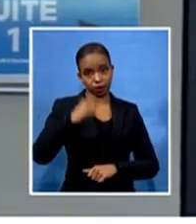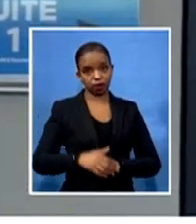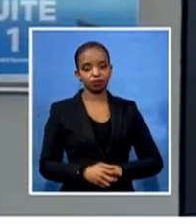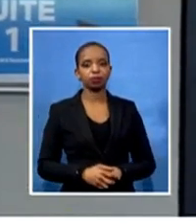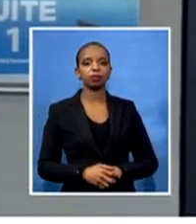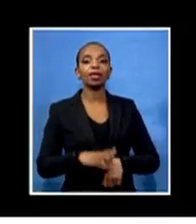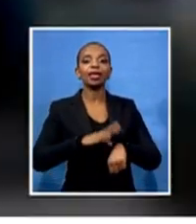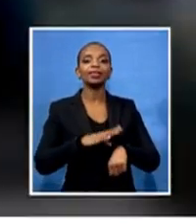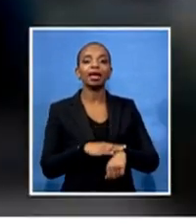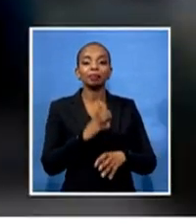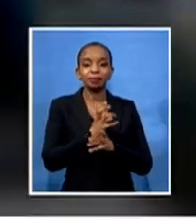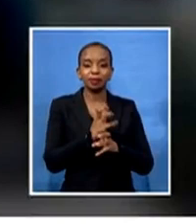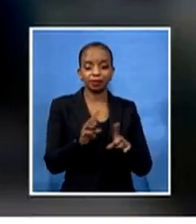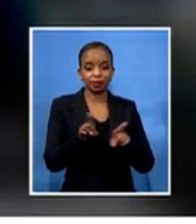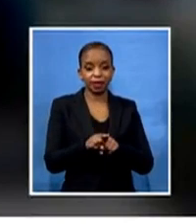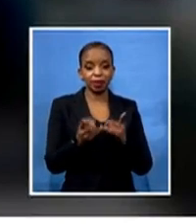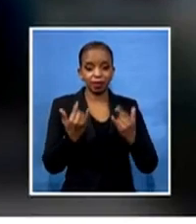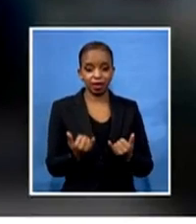the spirits.